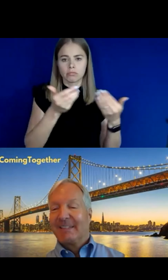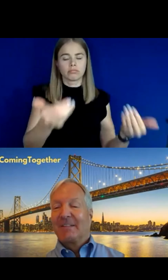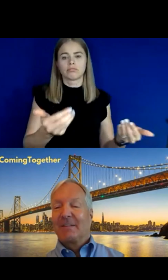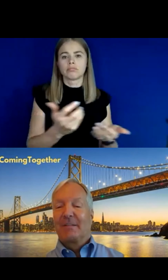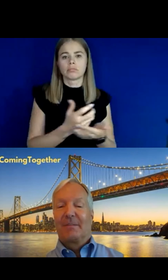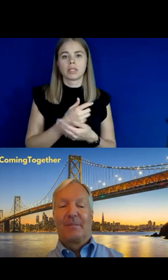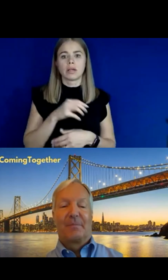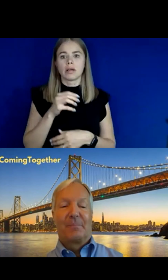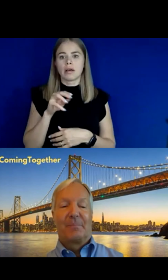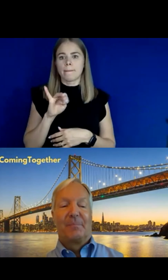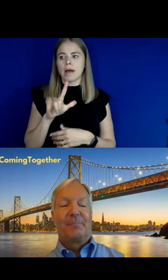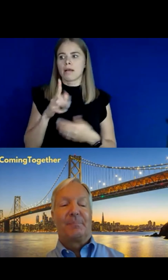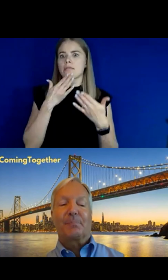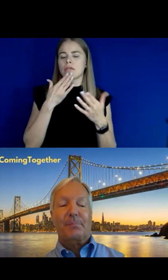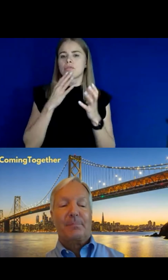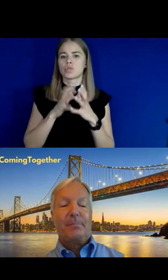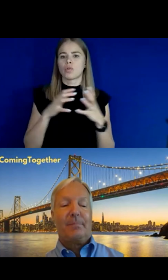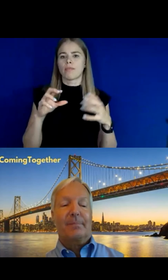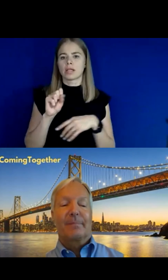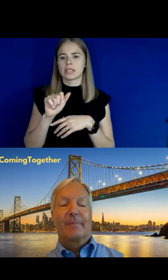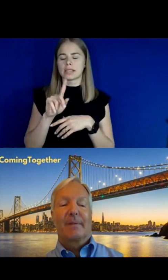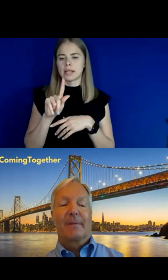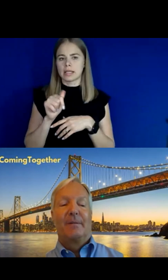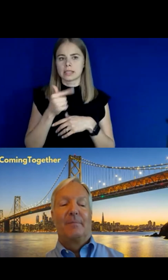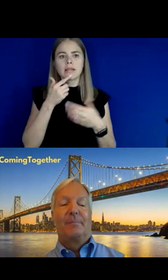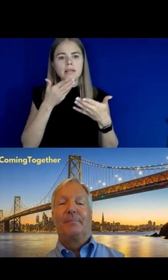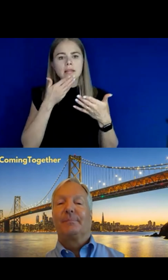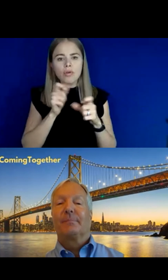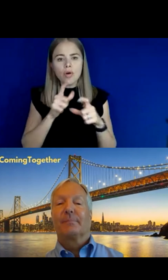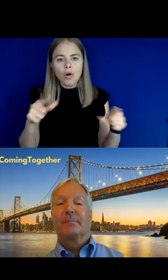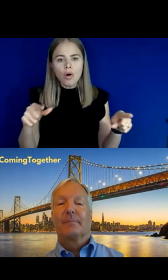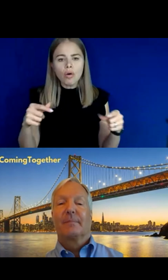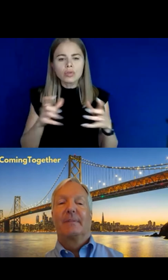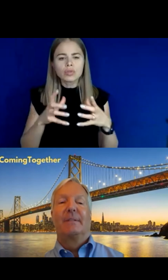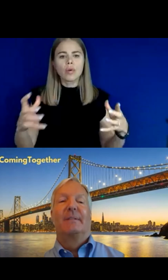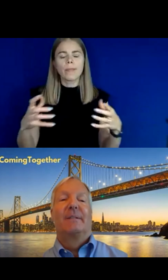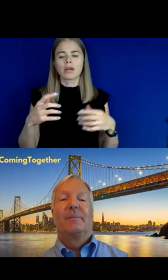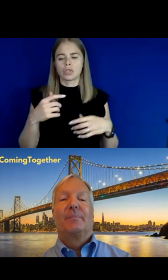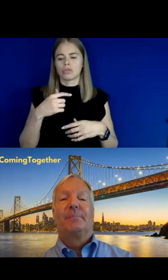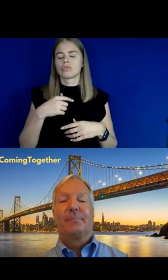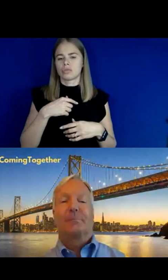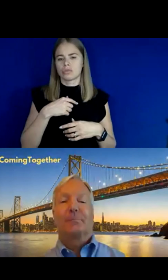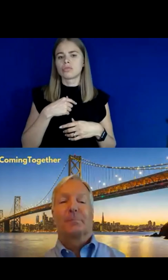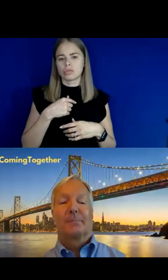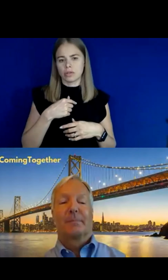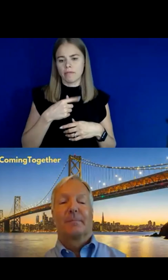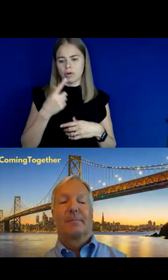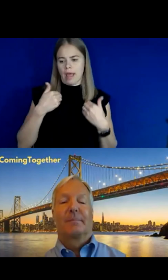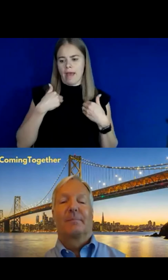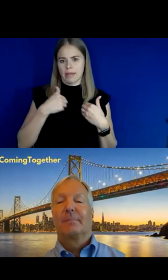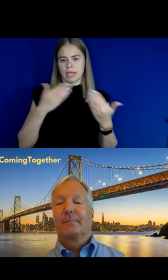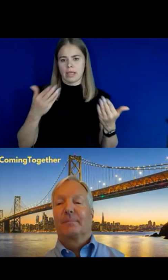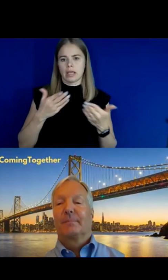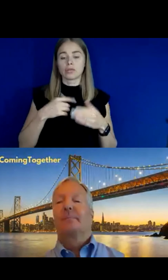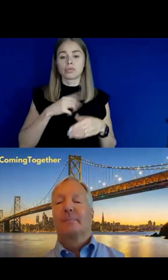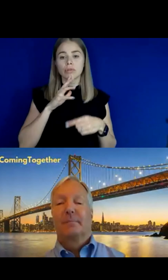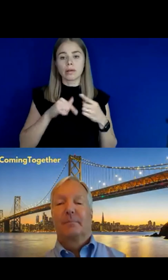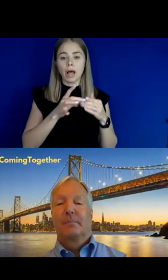Michael, thank you so much. And thank you all so much for having me with you. to talk about leadership and